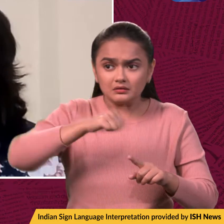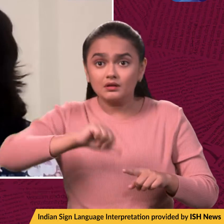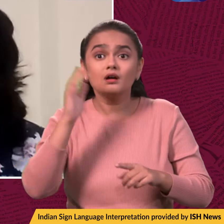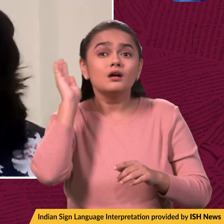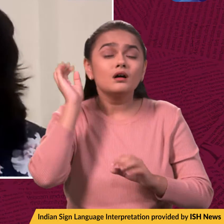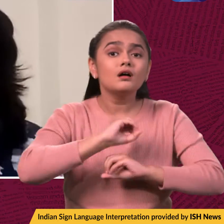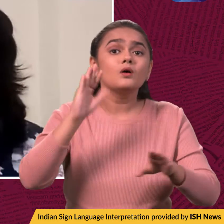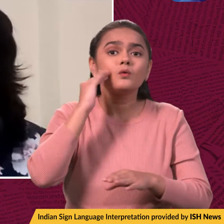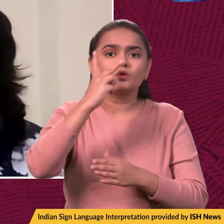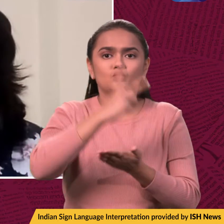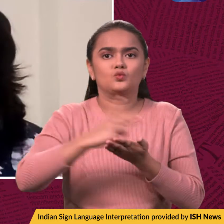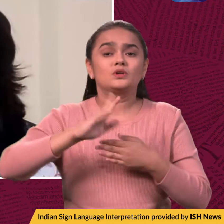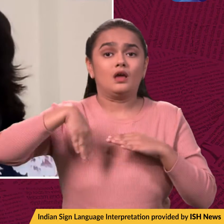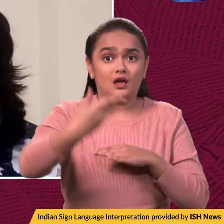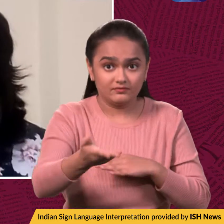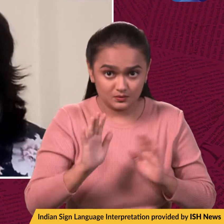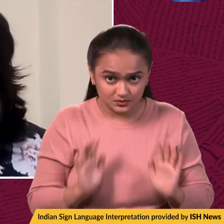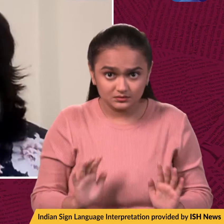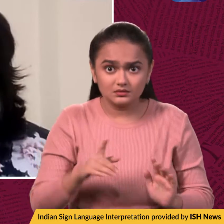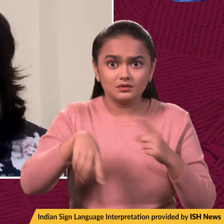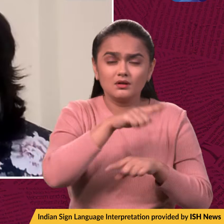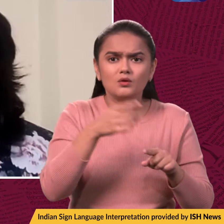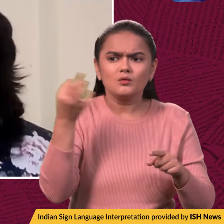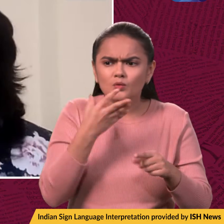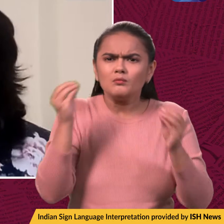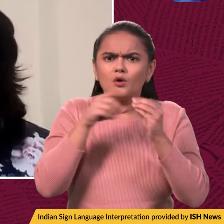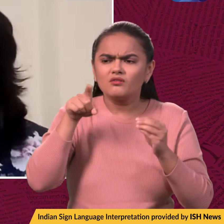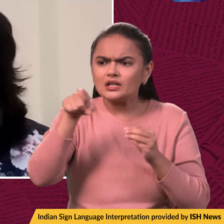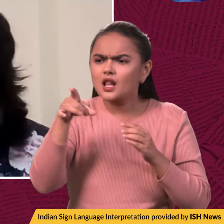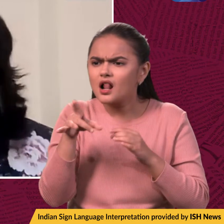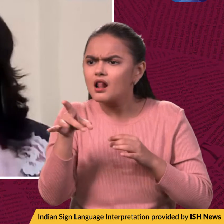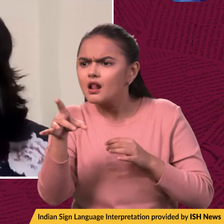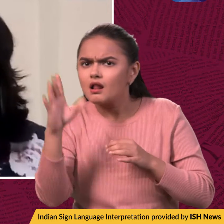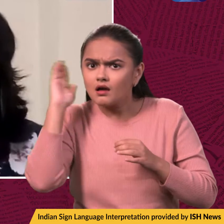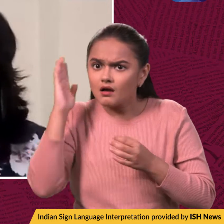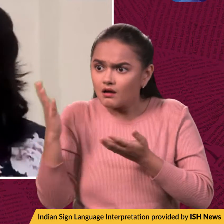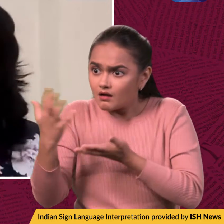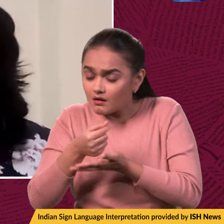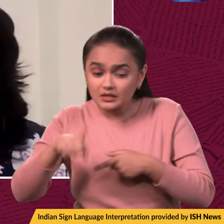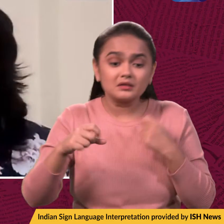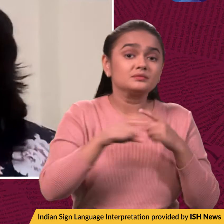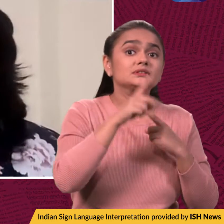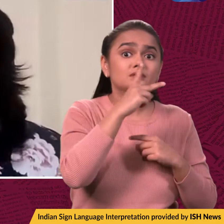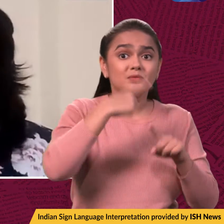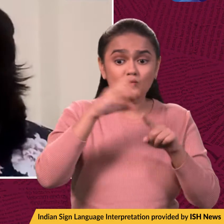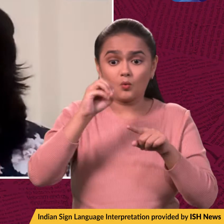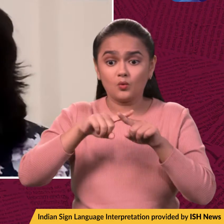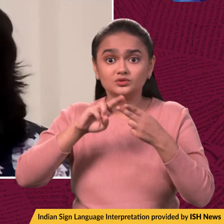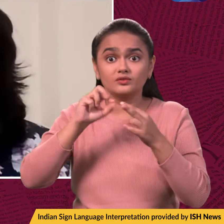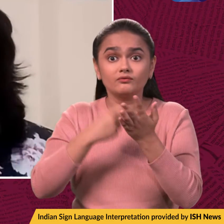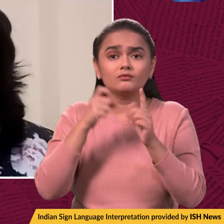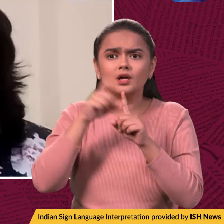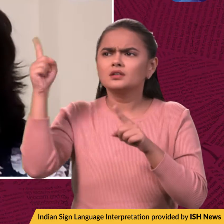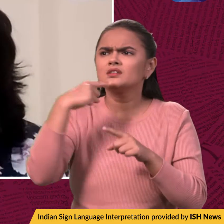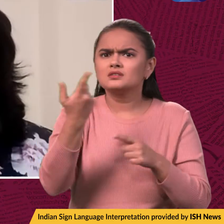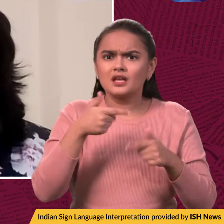another 2 weeks when more is known about the new virus. Meanwhile, Oxford University has said that there is no